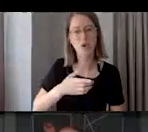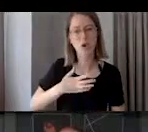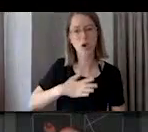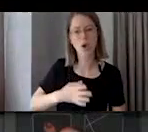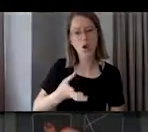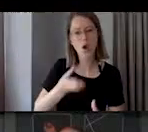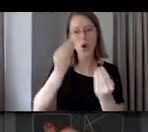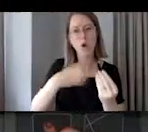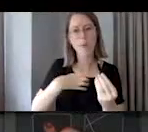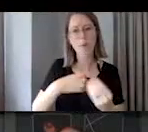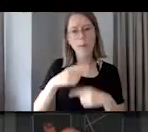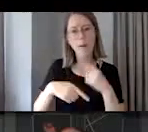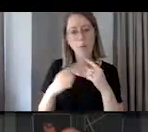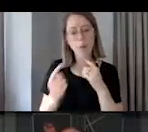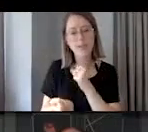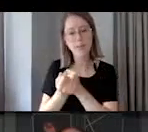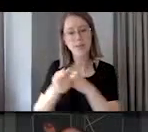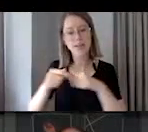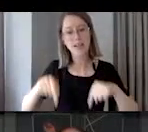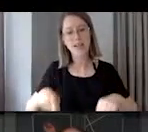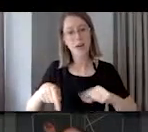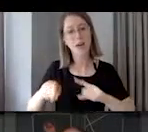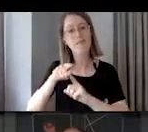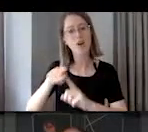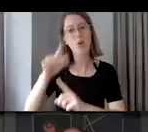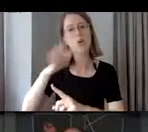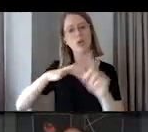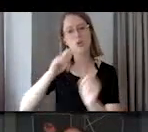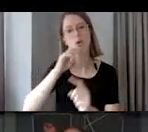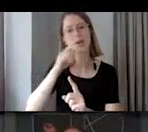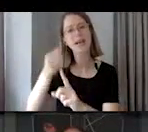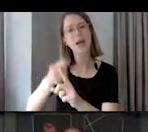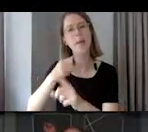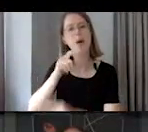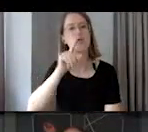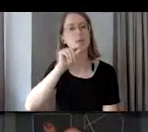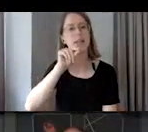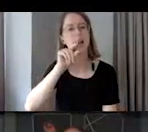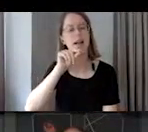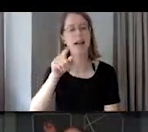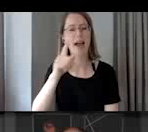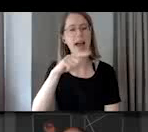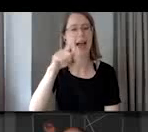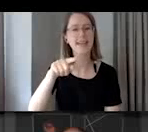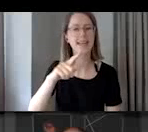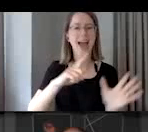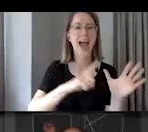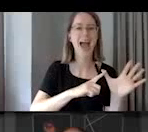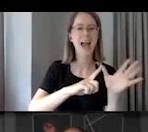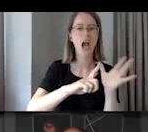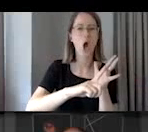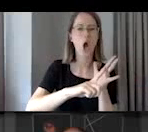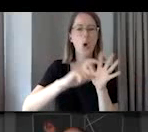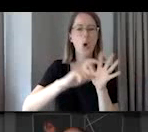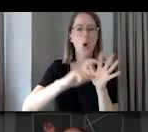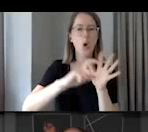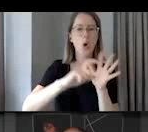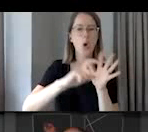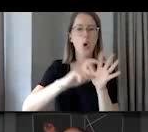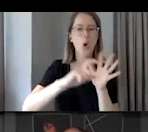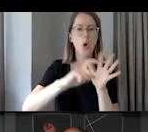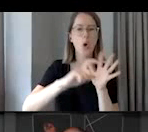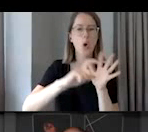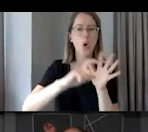about what we're up to up here, or follow our social media campaign on Twitter, we're at AODA Alliance.